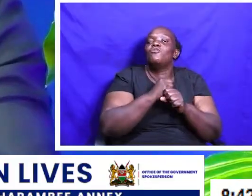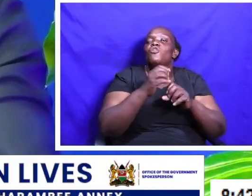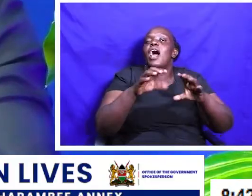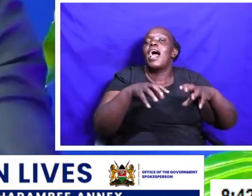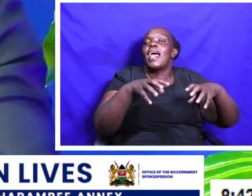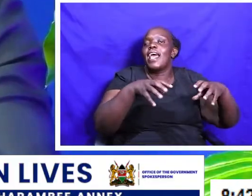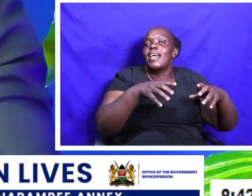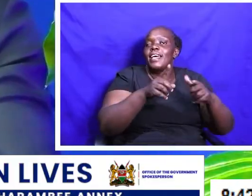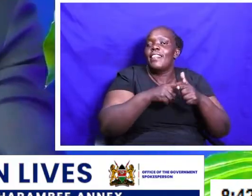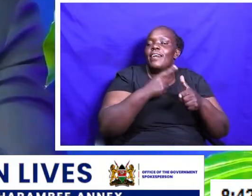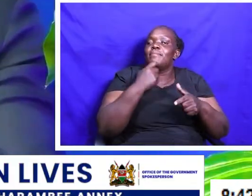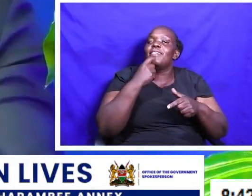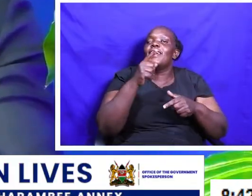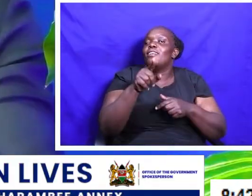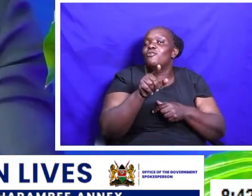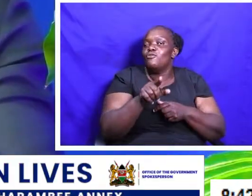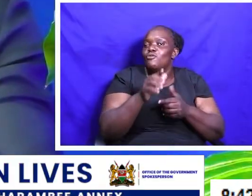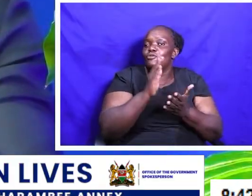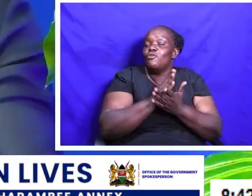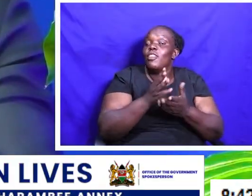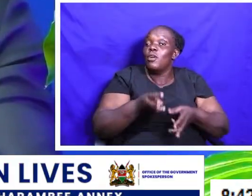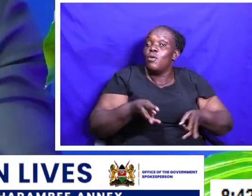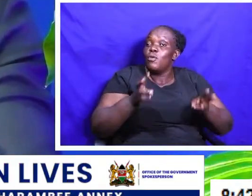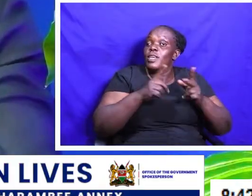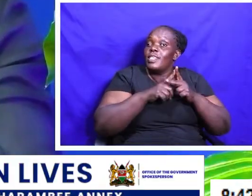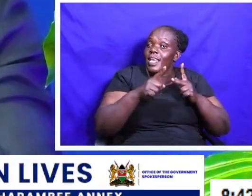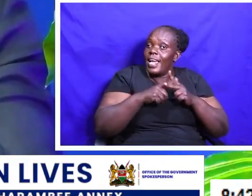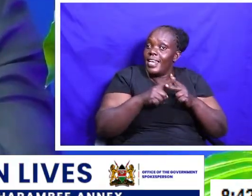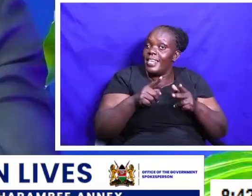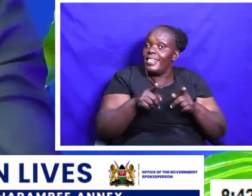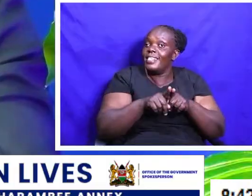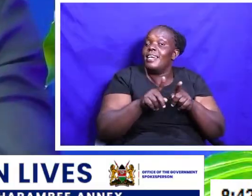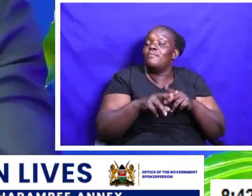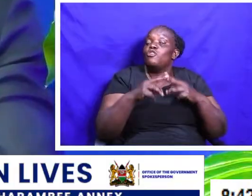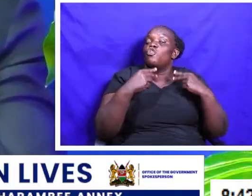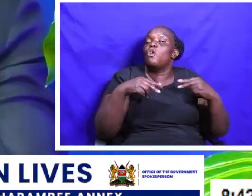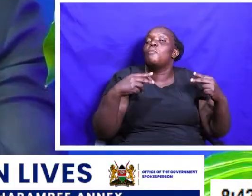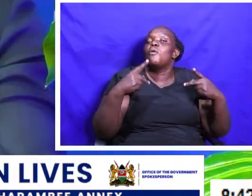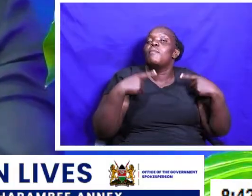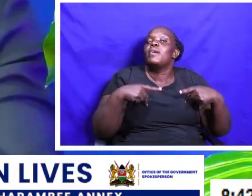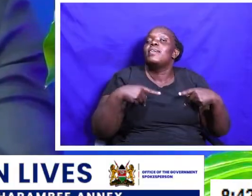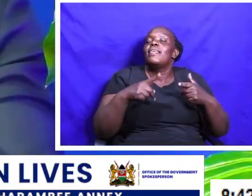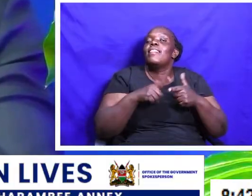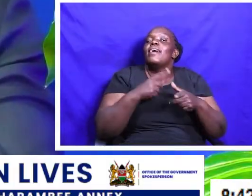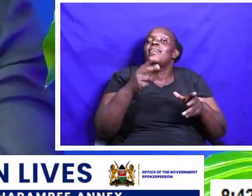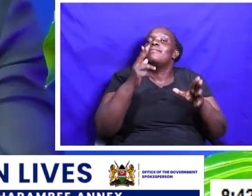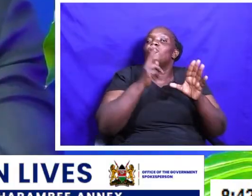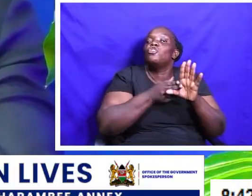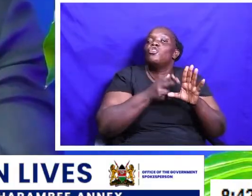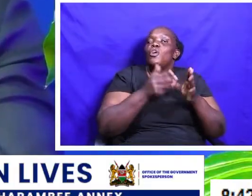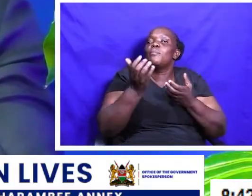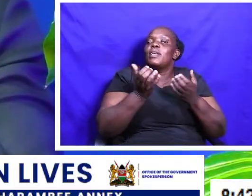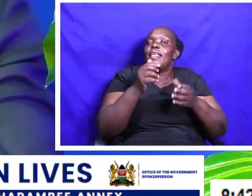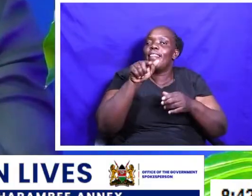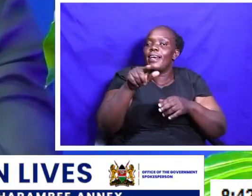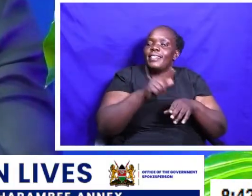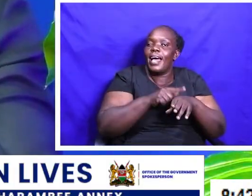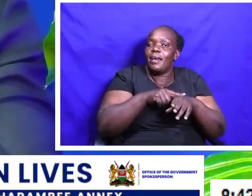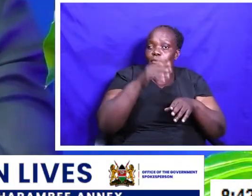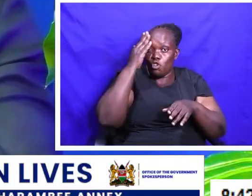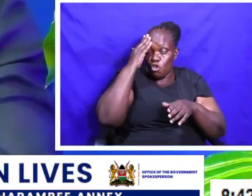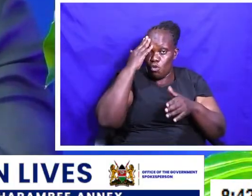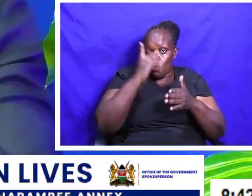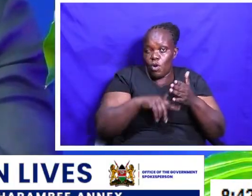did architecture. And let me tell you, the way we started as ordinary people. Okay. Tuliingia biashara hiyo wakati